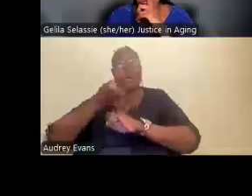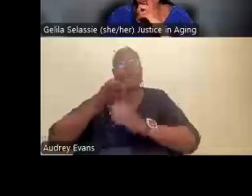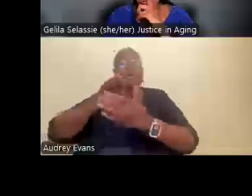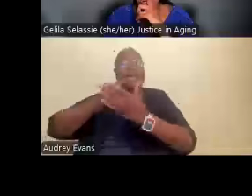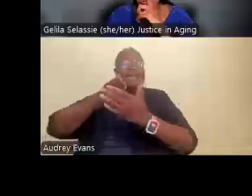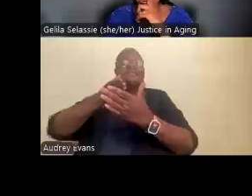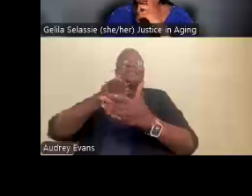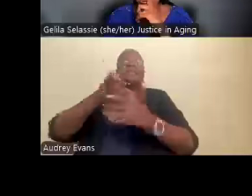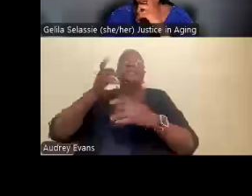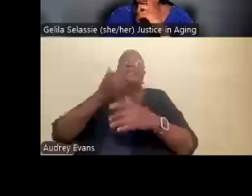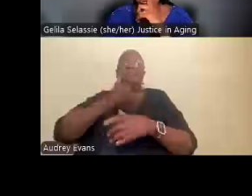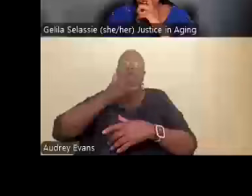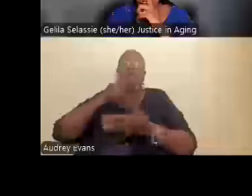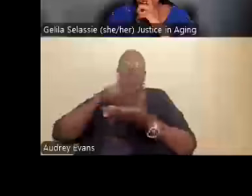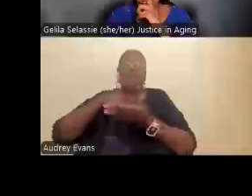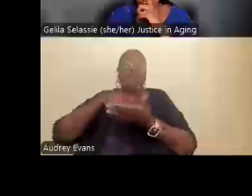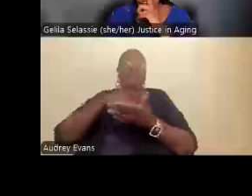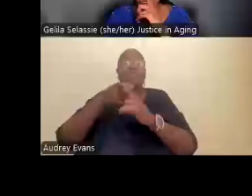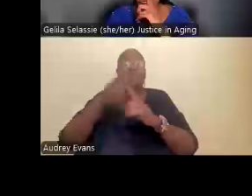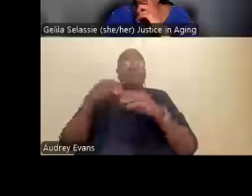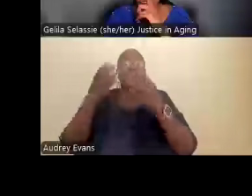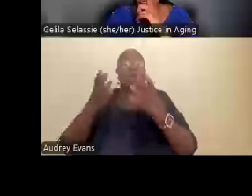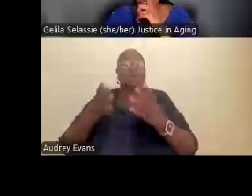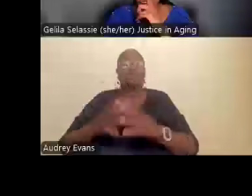improper billing from Medicare providers.